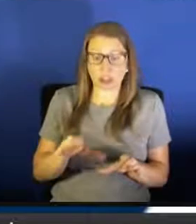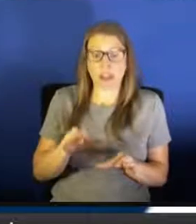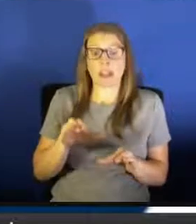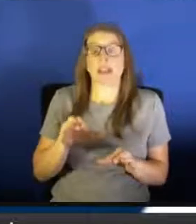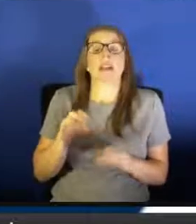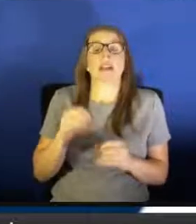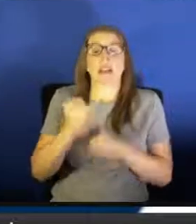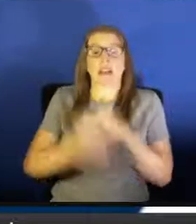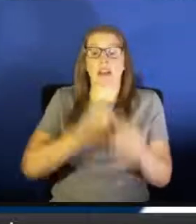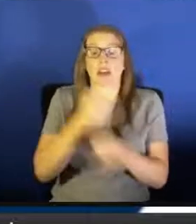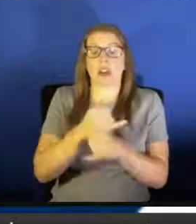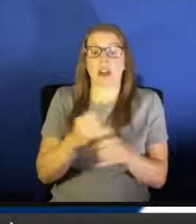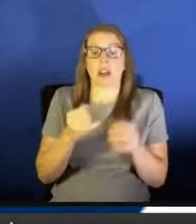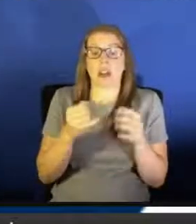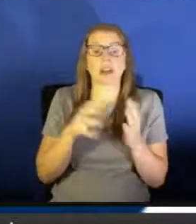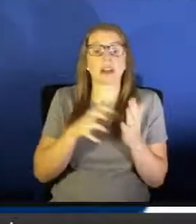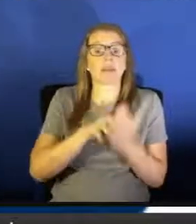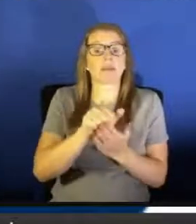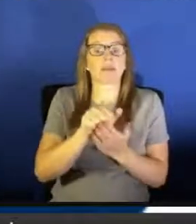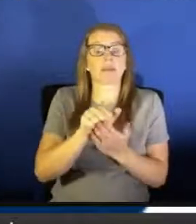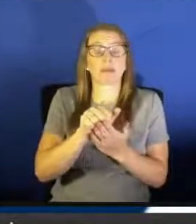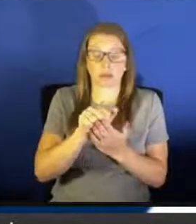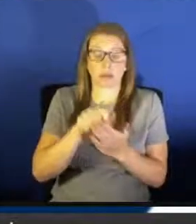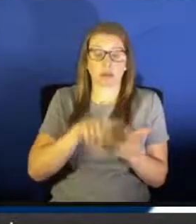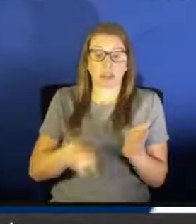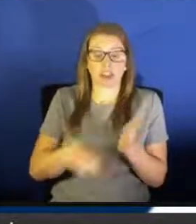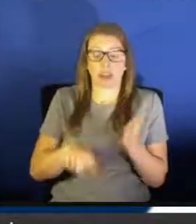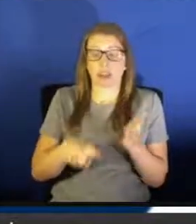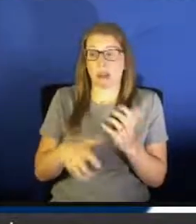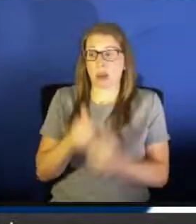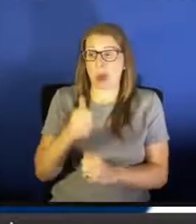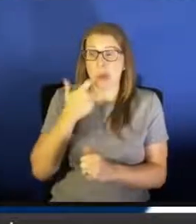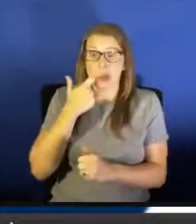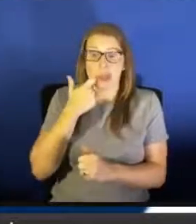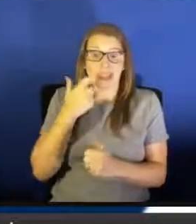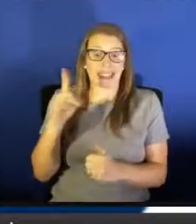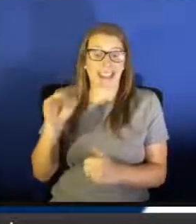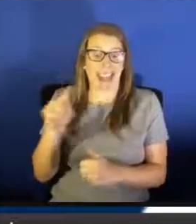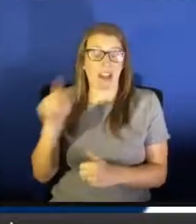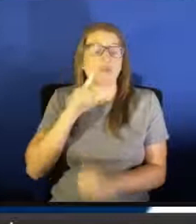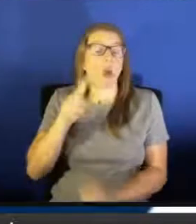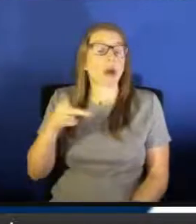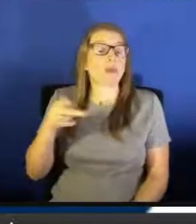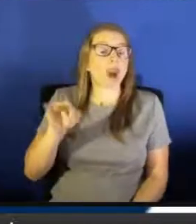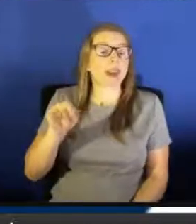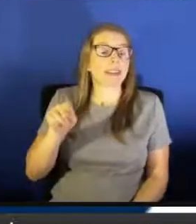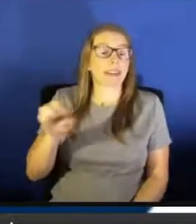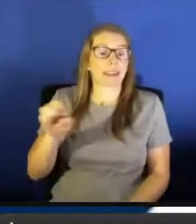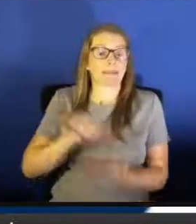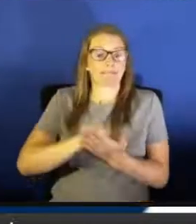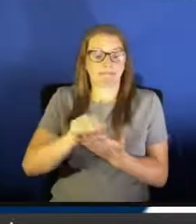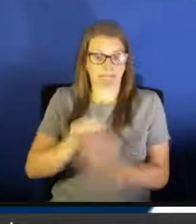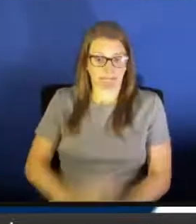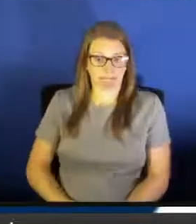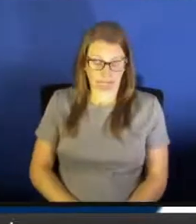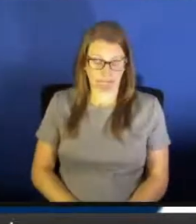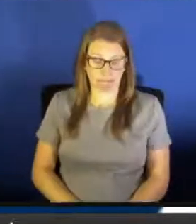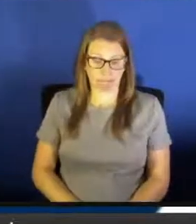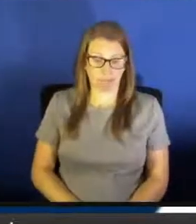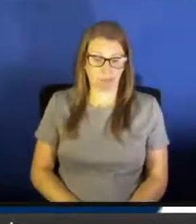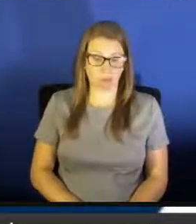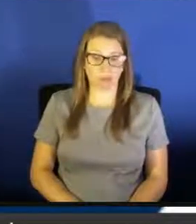cancer research and most recent data. So we understand as well as anyone possibly can